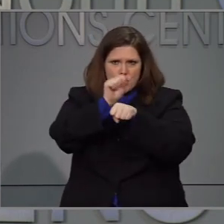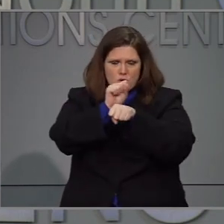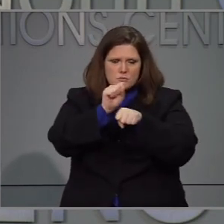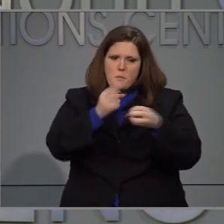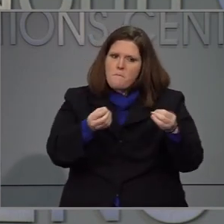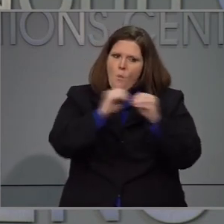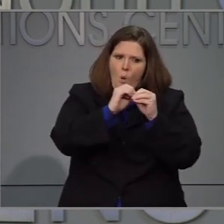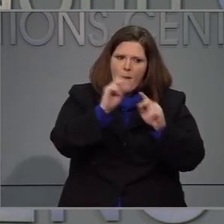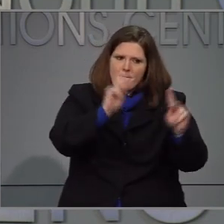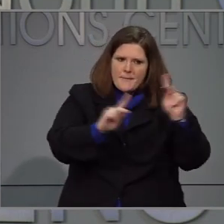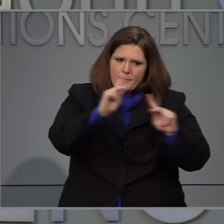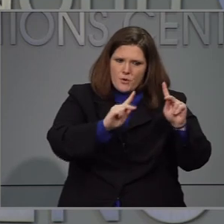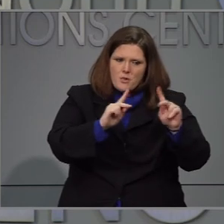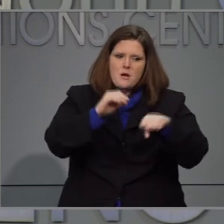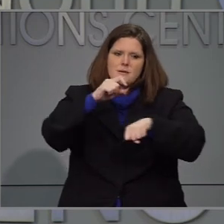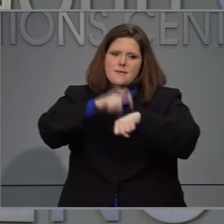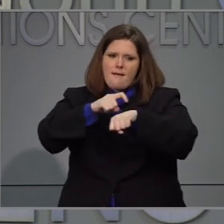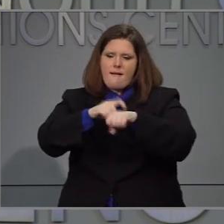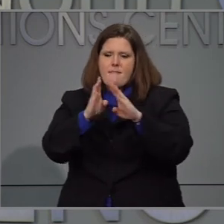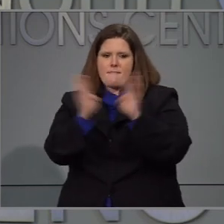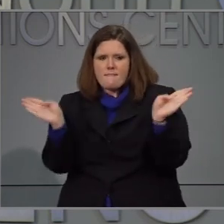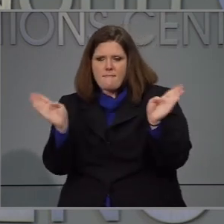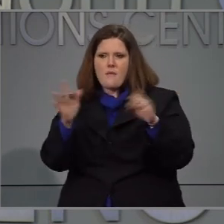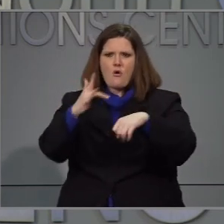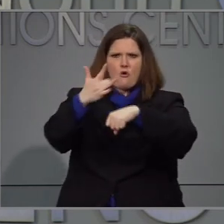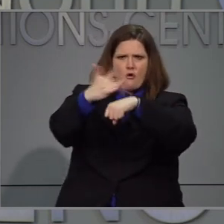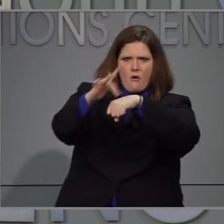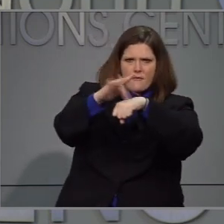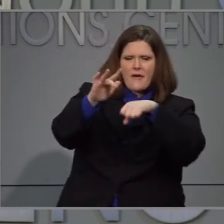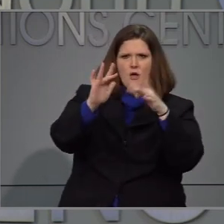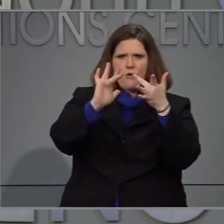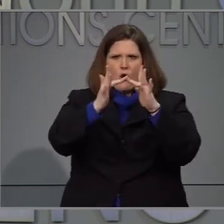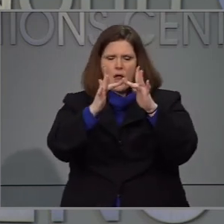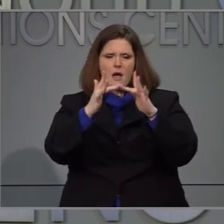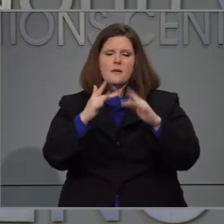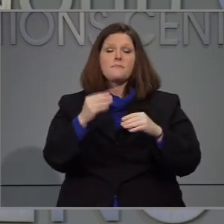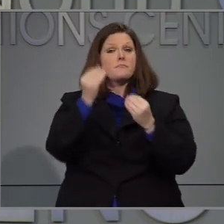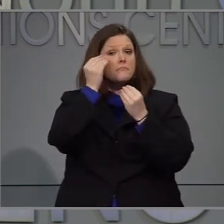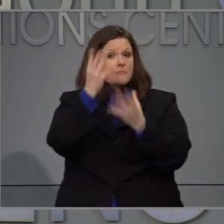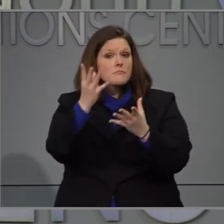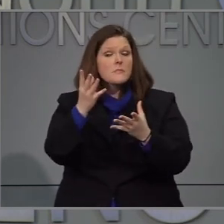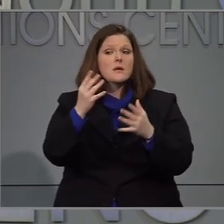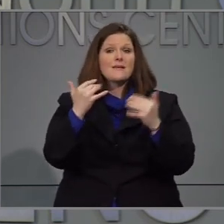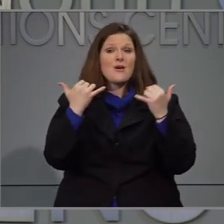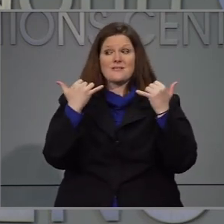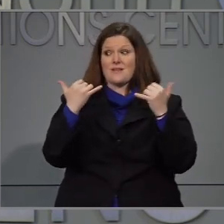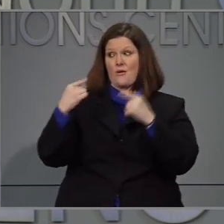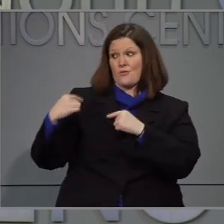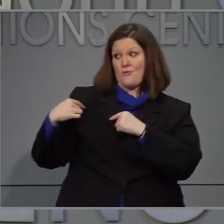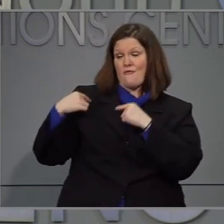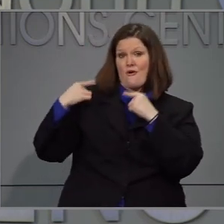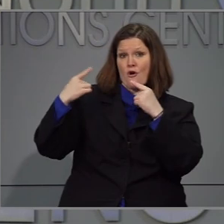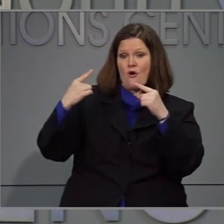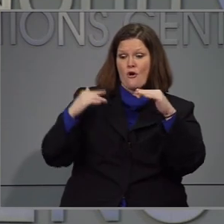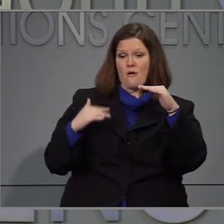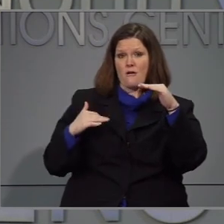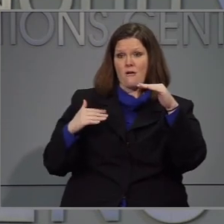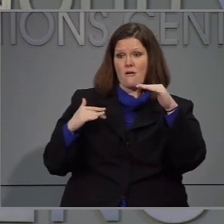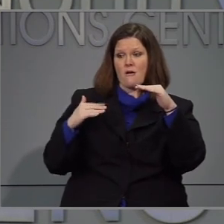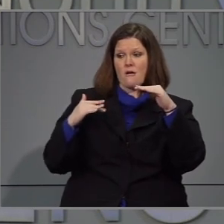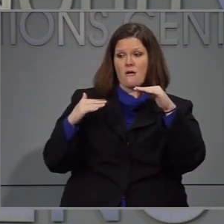take claims. We have getting close to 400,000 people who have been